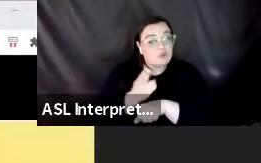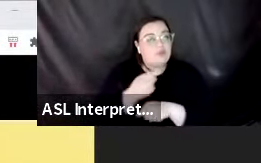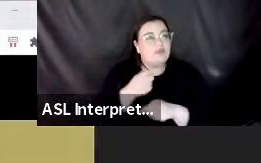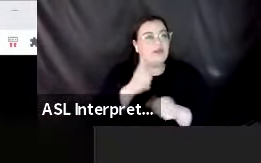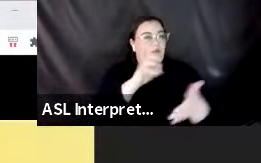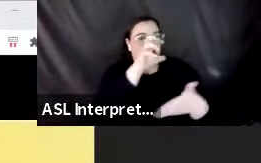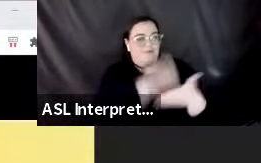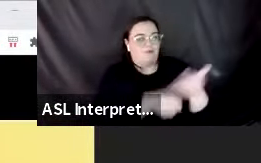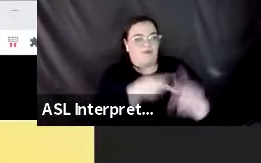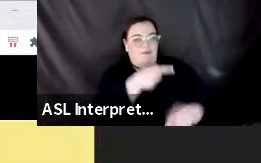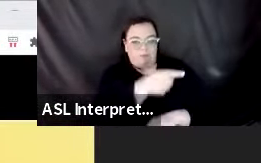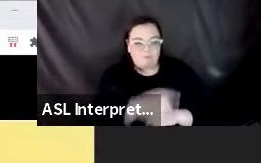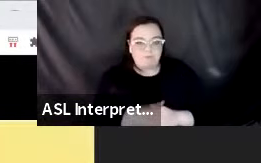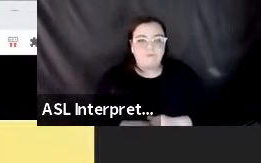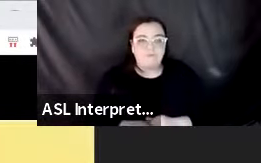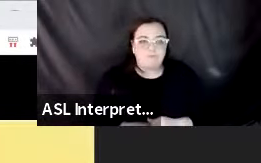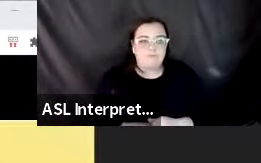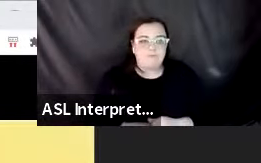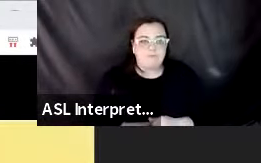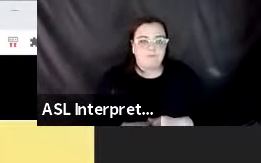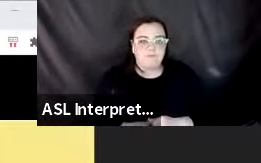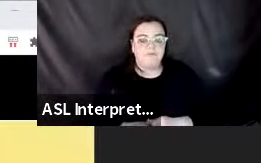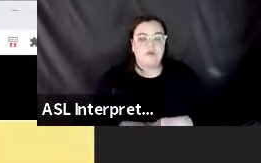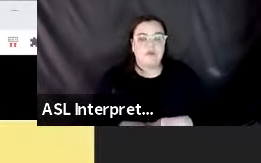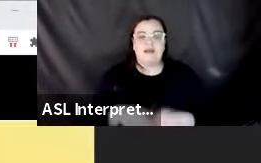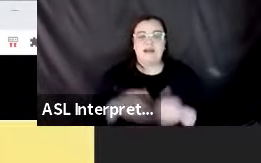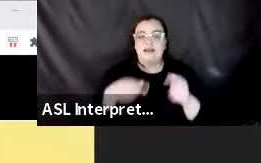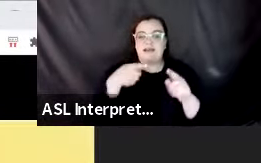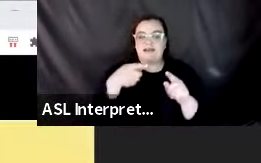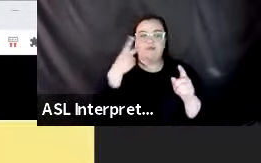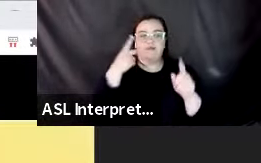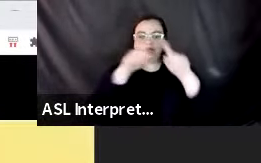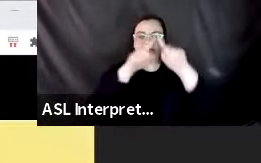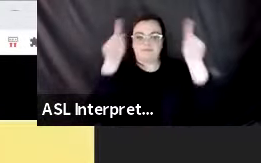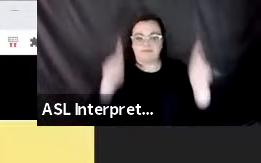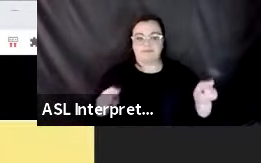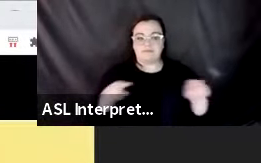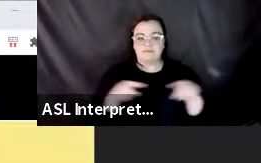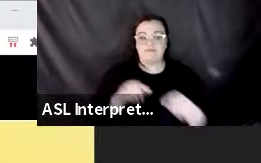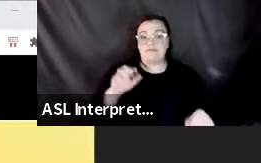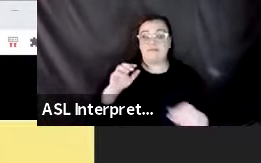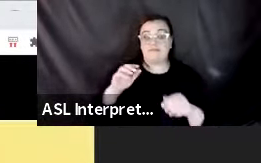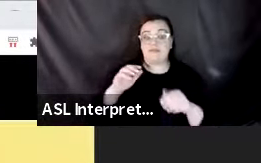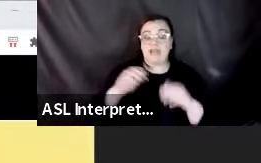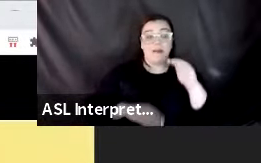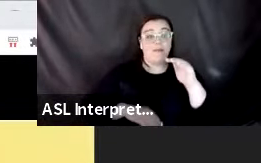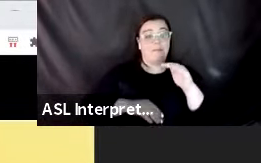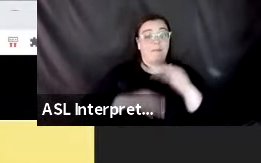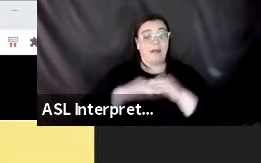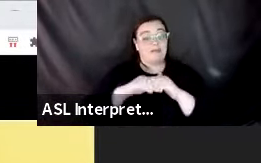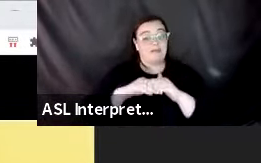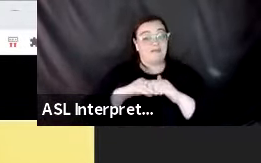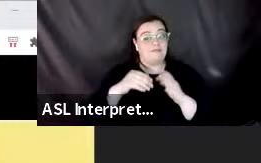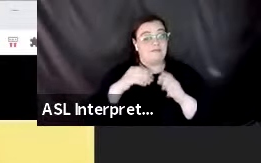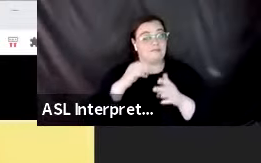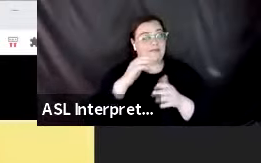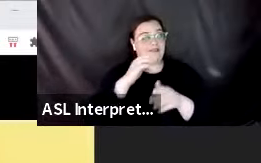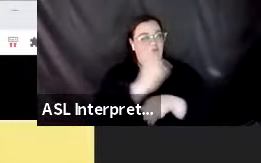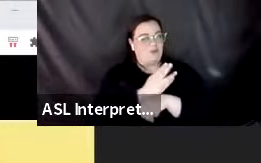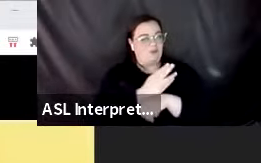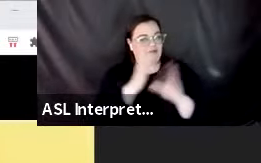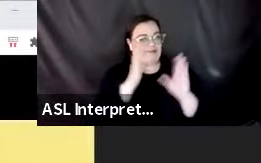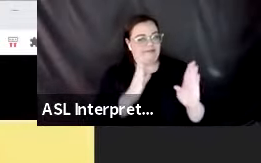cycle. So as you see on this chart, the maximum period of use of a commercial is 21 months. That means that